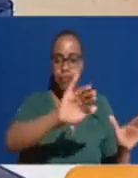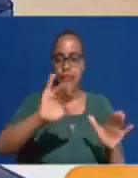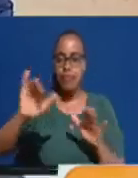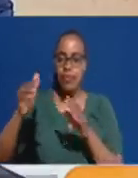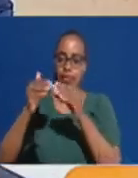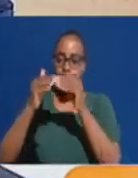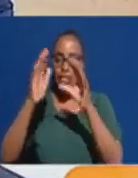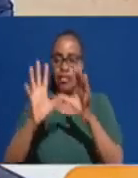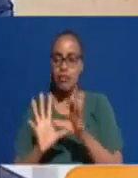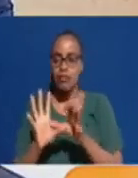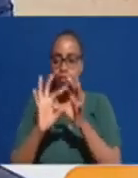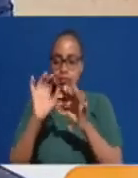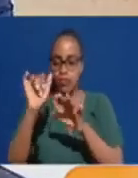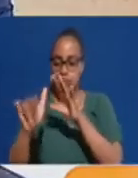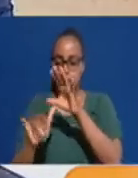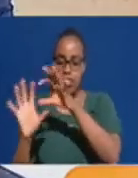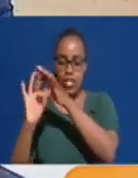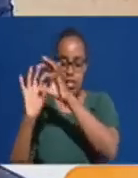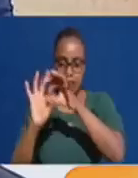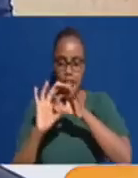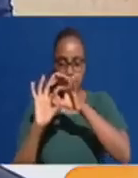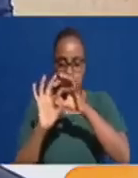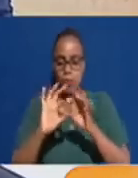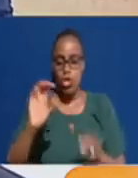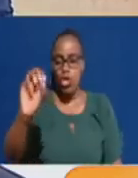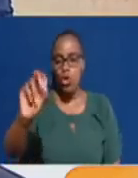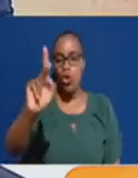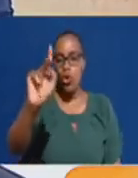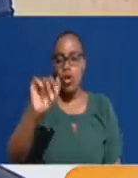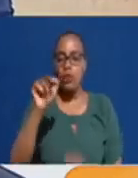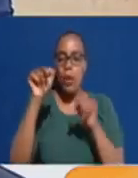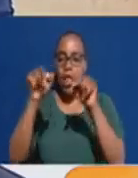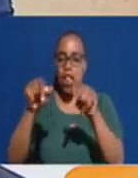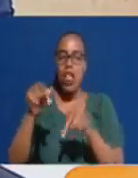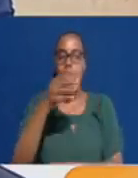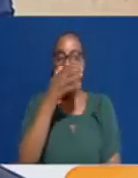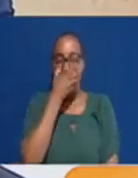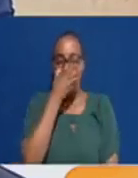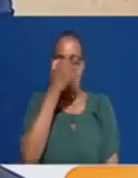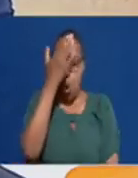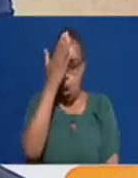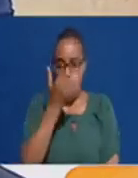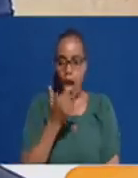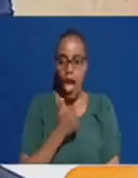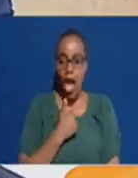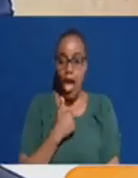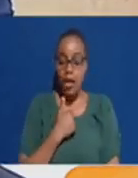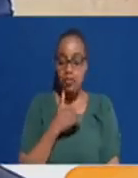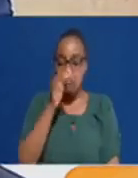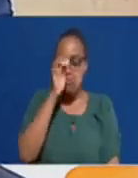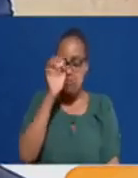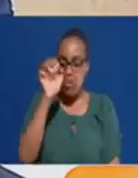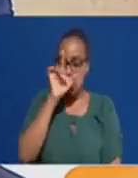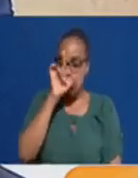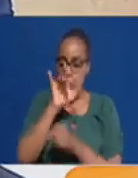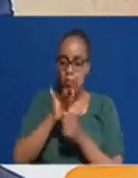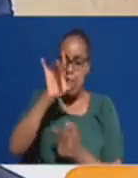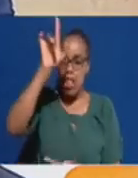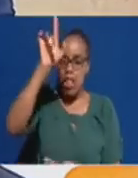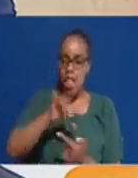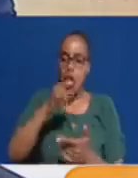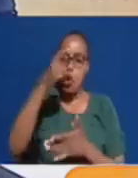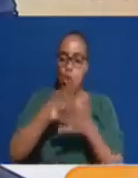Leaders allied to the Azimio la Umoja One Kenya Alliance have now accused President William Ruto of backpedaling on his promise to lower the